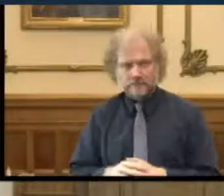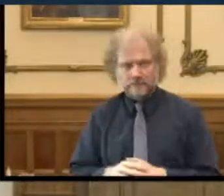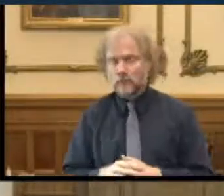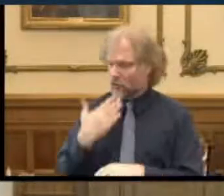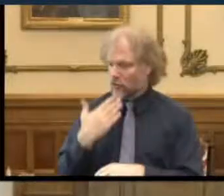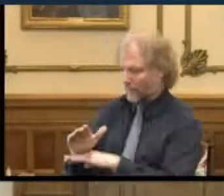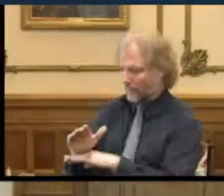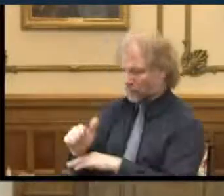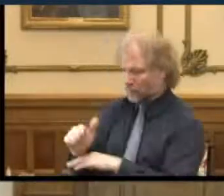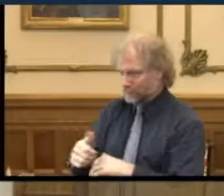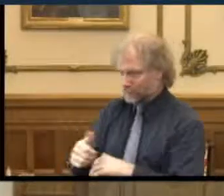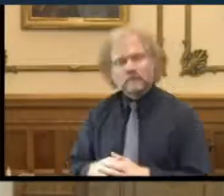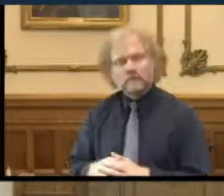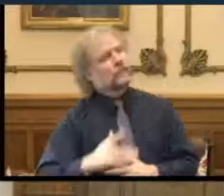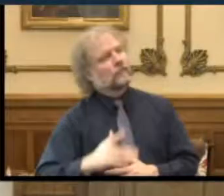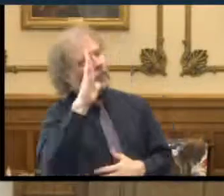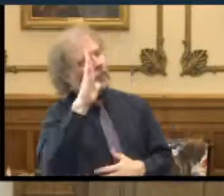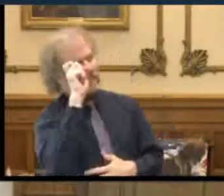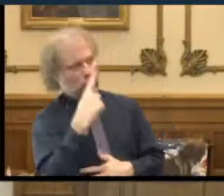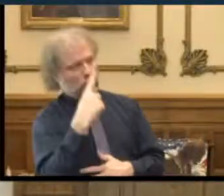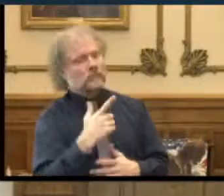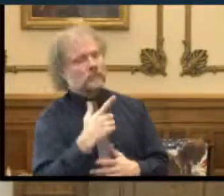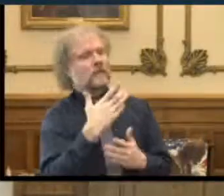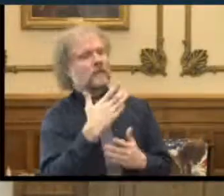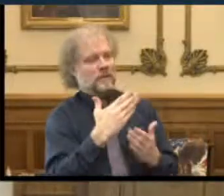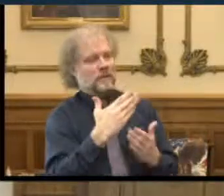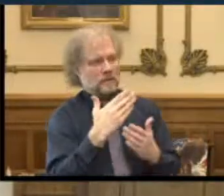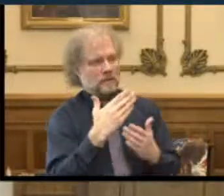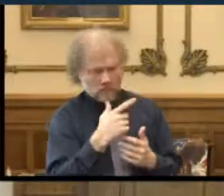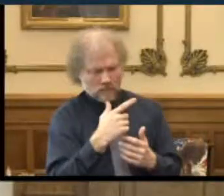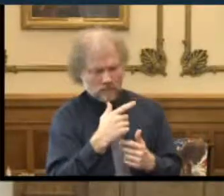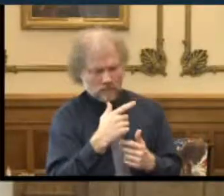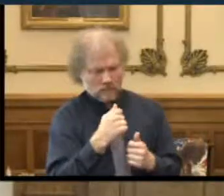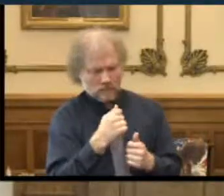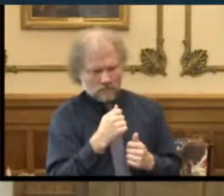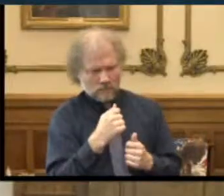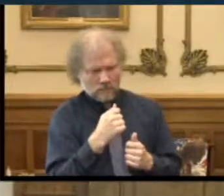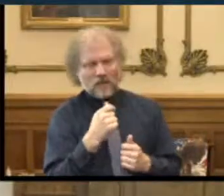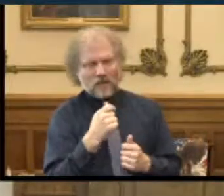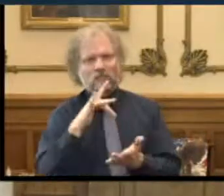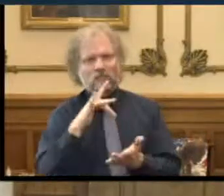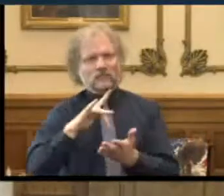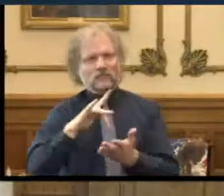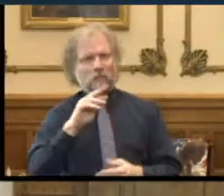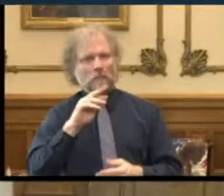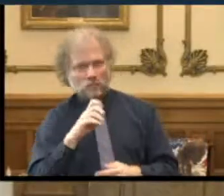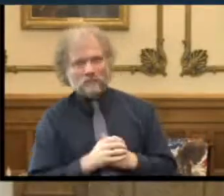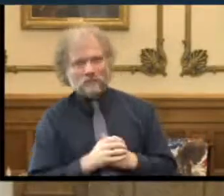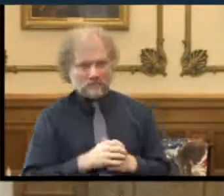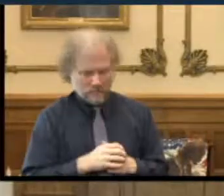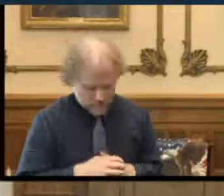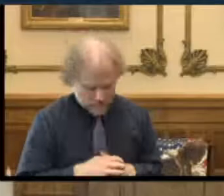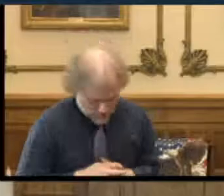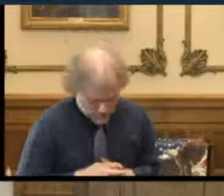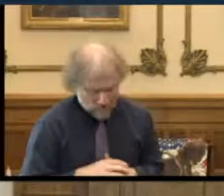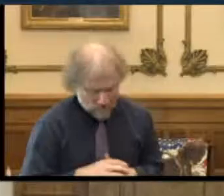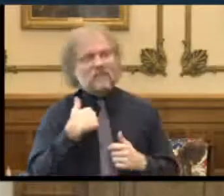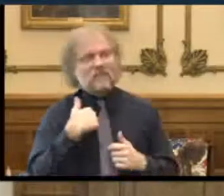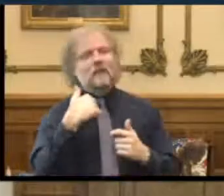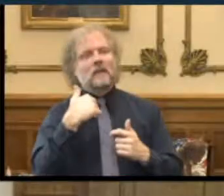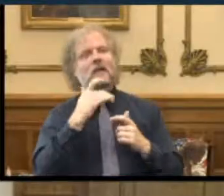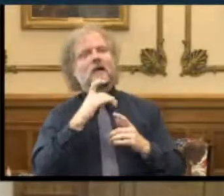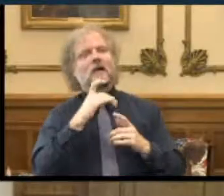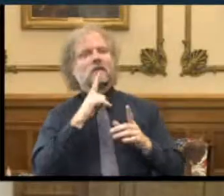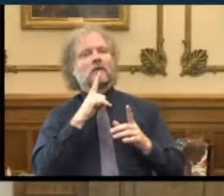Eric. Hello, Governor, and my thanks to Rachel for the cue to be ready to unmute. I have 2 questions for you, actually probably both for